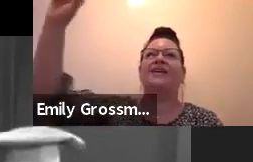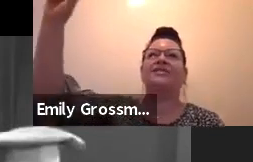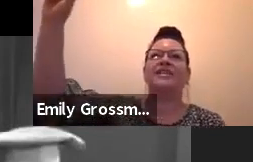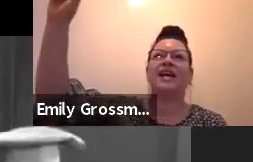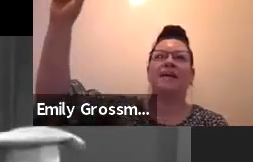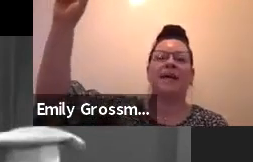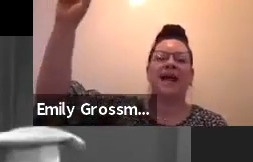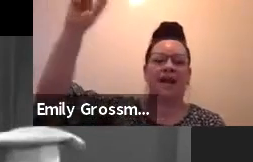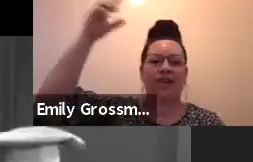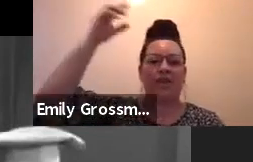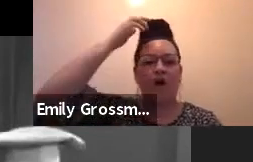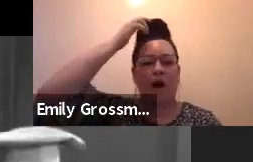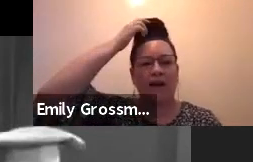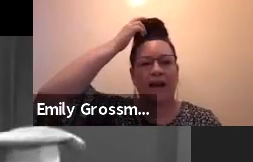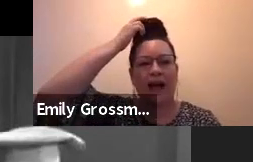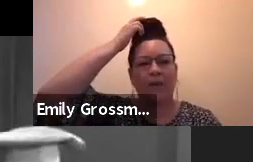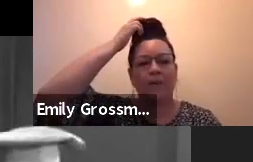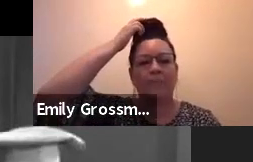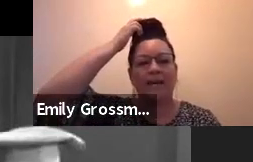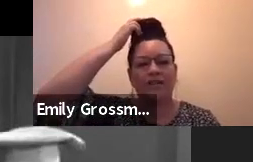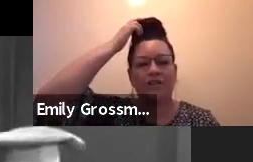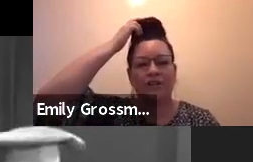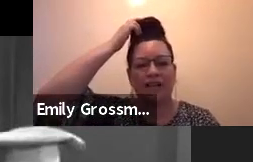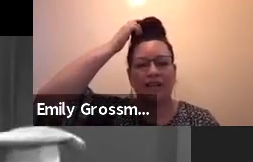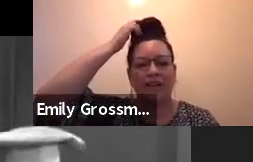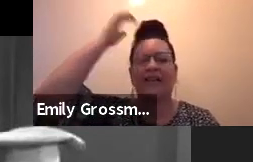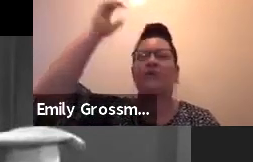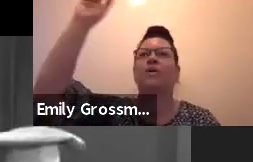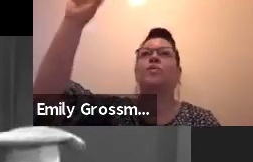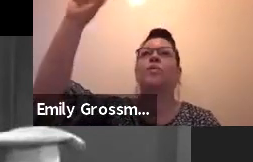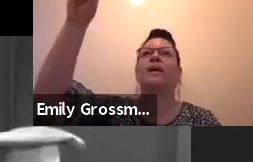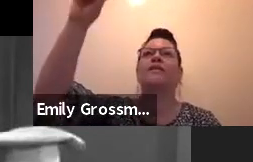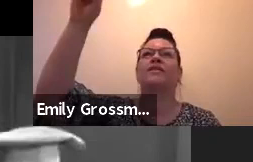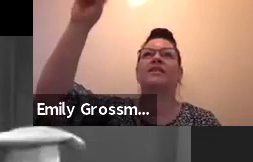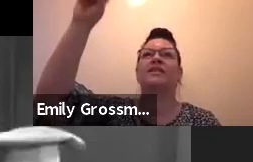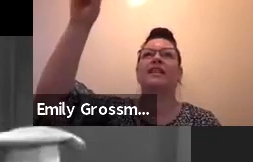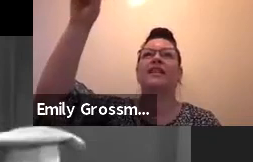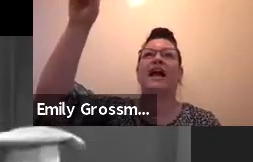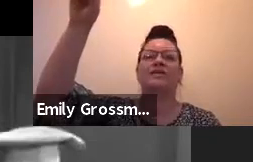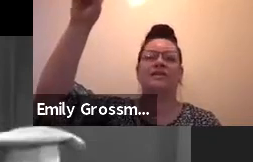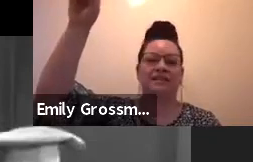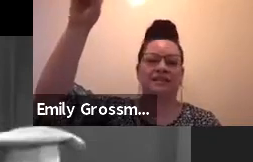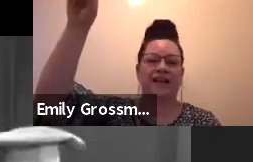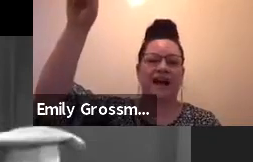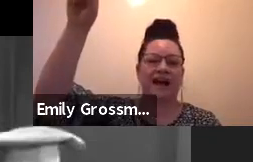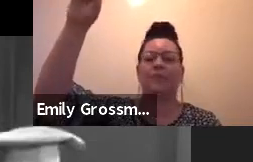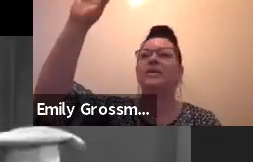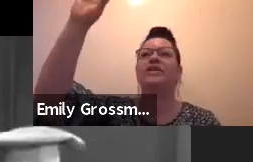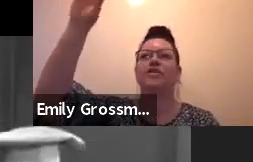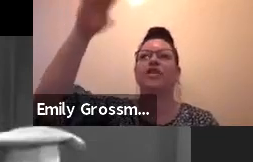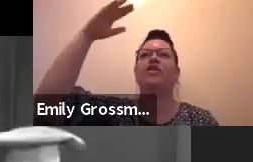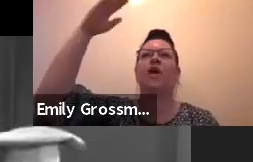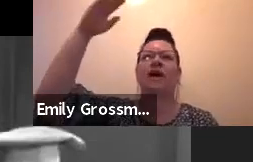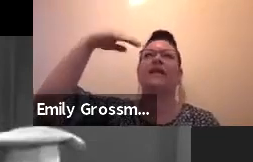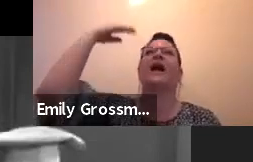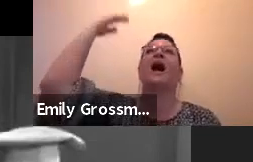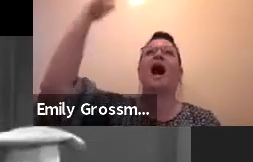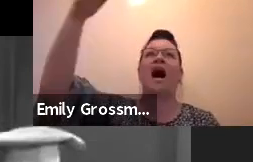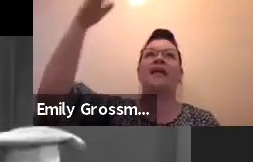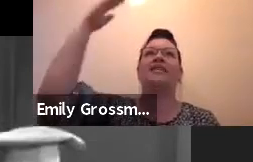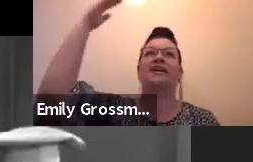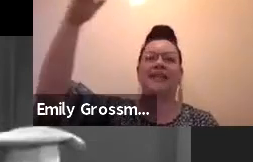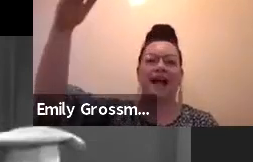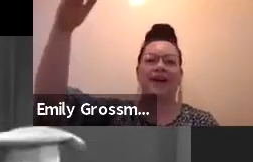And every time I had a thought, I would picture it like it was one of the clouds in the sky. I would picture the thought